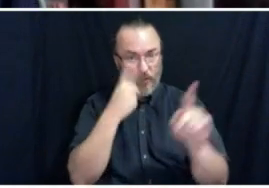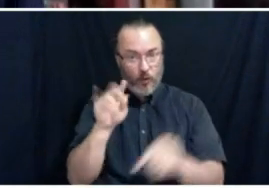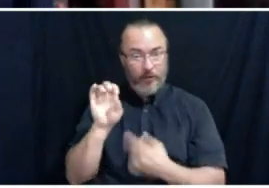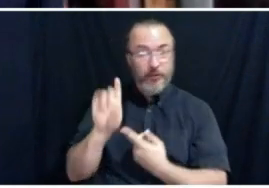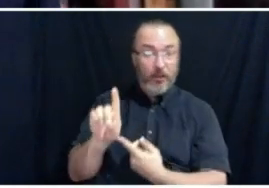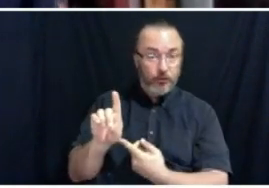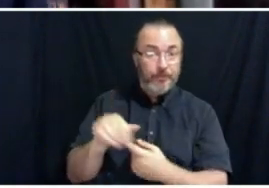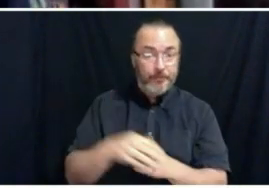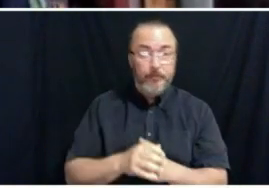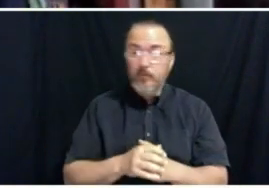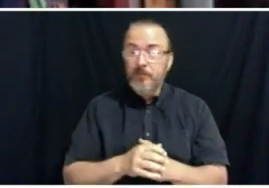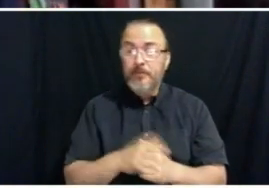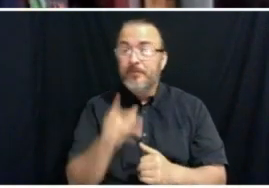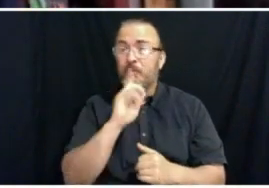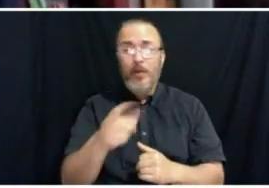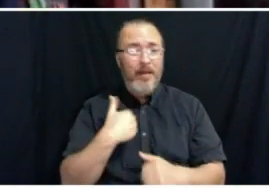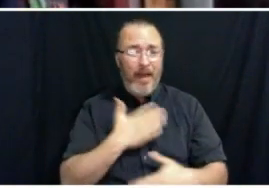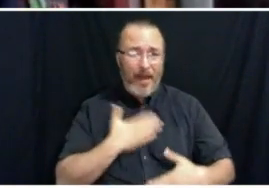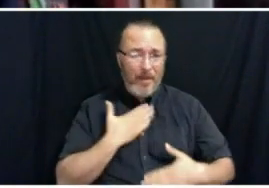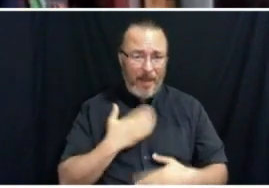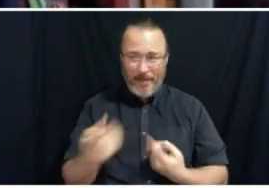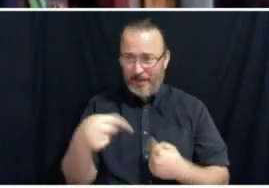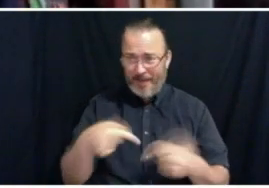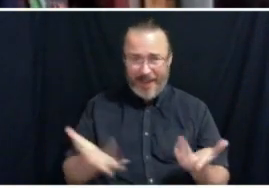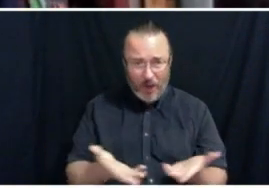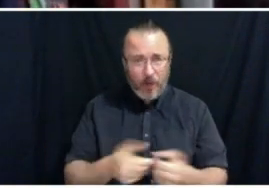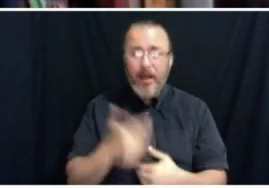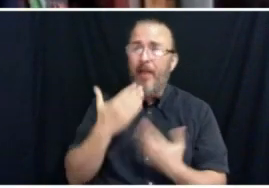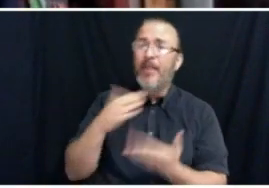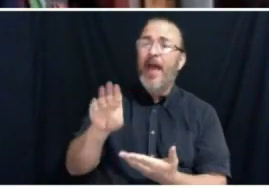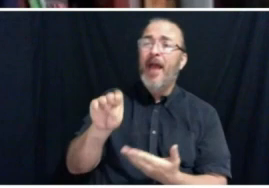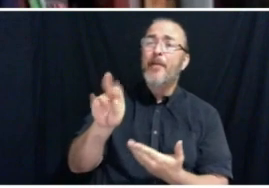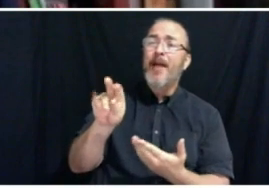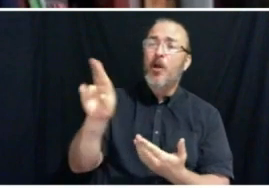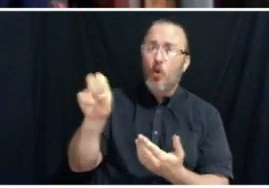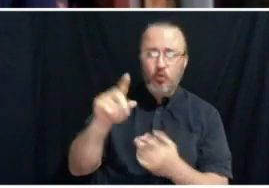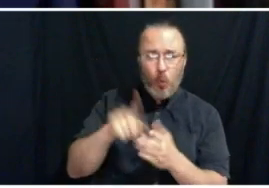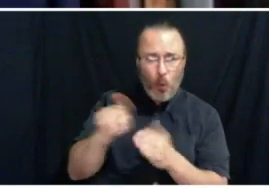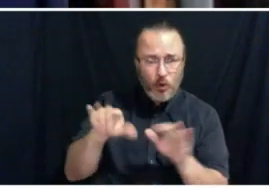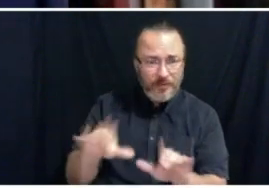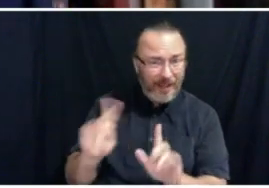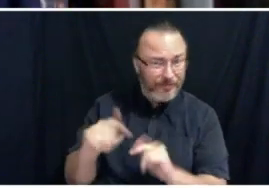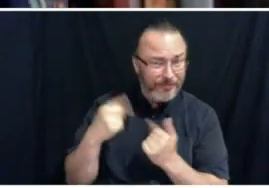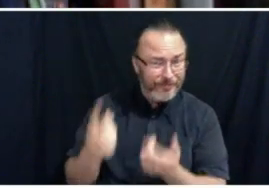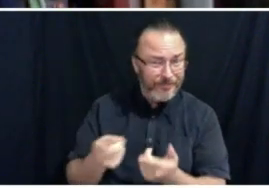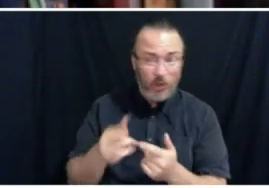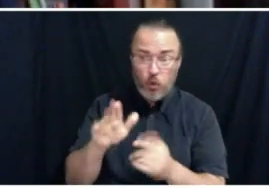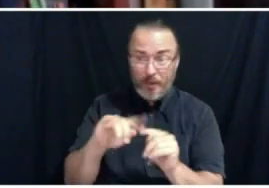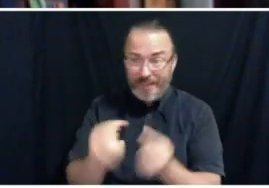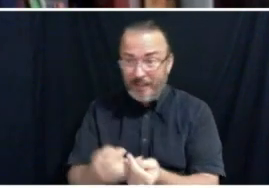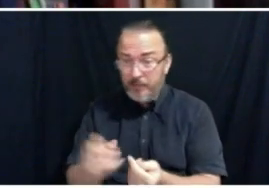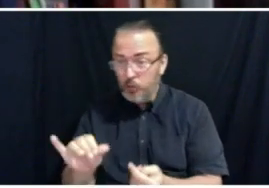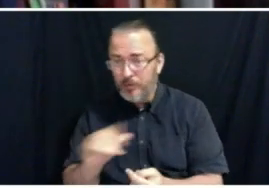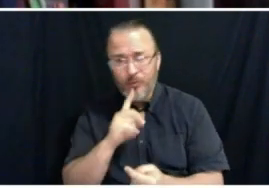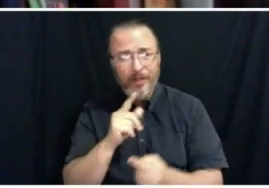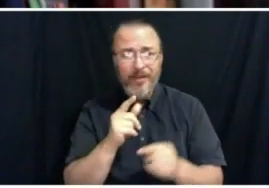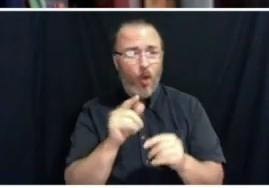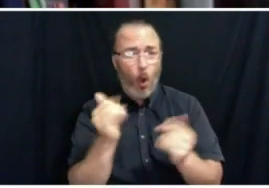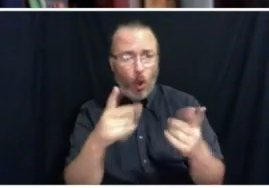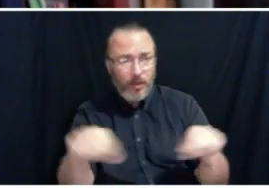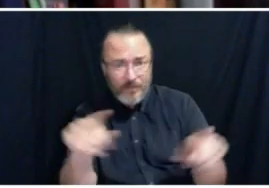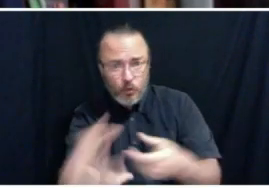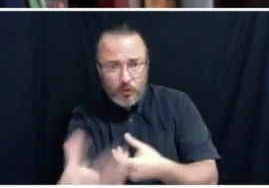so I'm pleased to be here at the launch. Thank Manos for what he has done and his team, and thank all of you for participating in this important